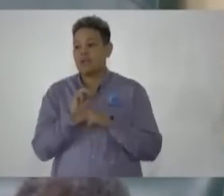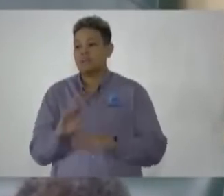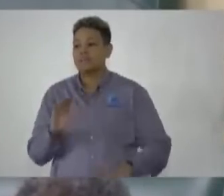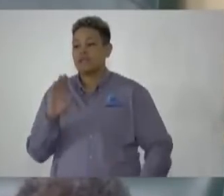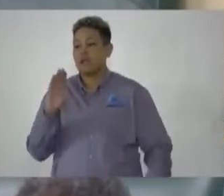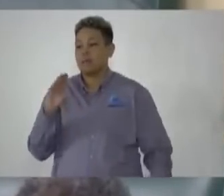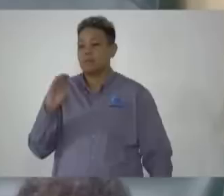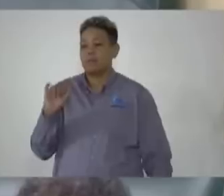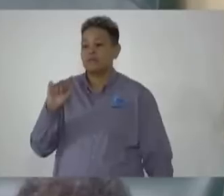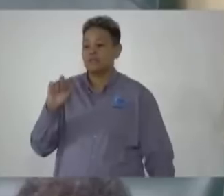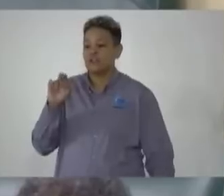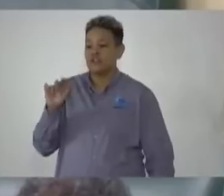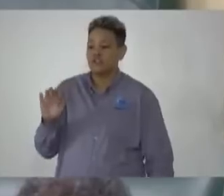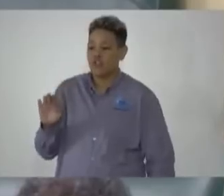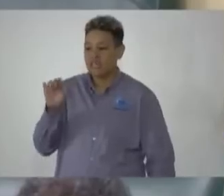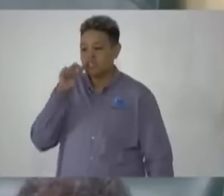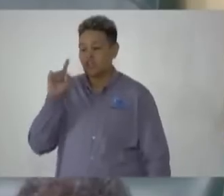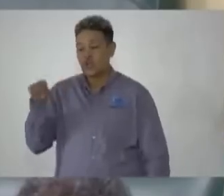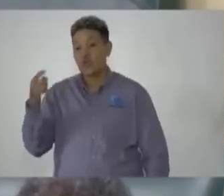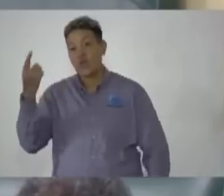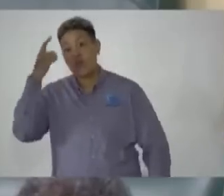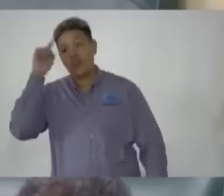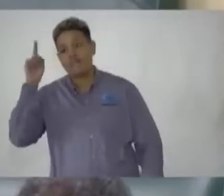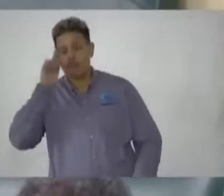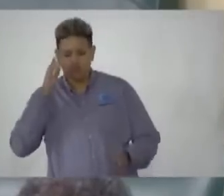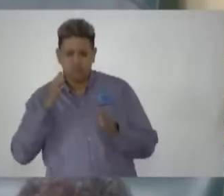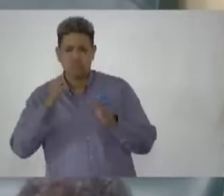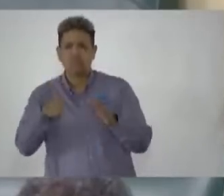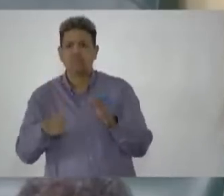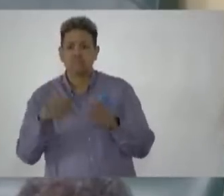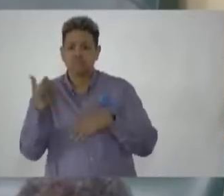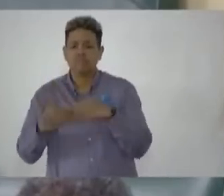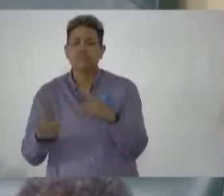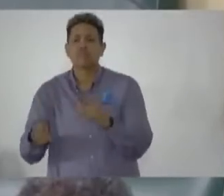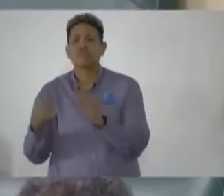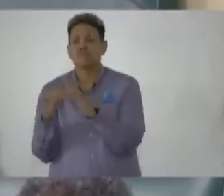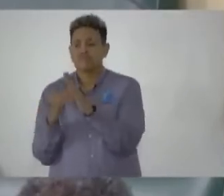Grange, not just for charting this piece of